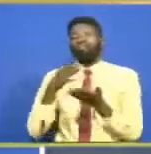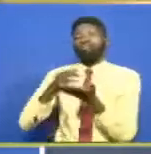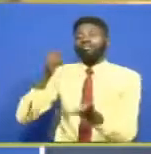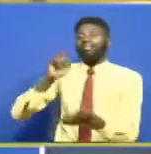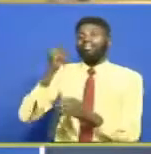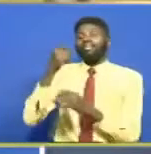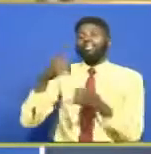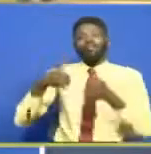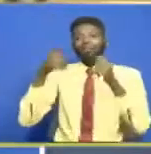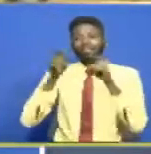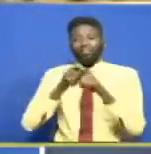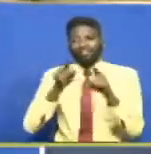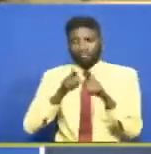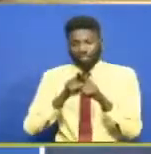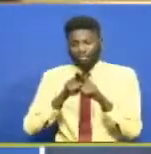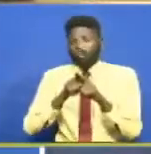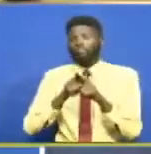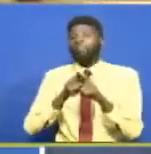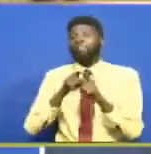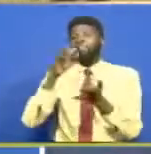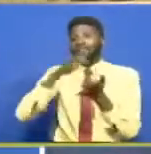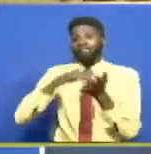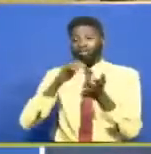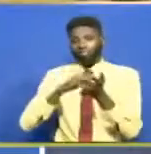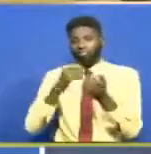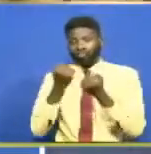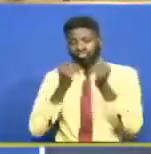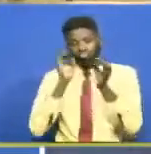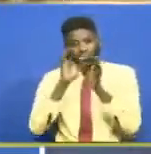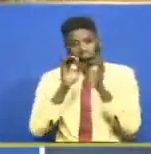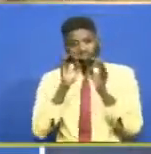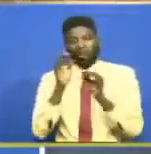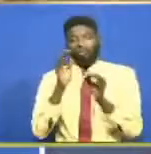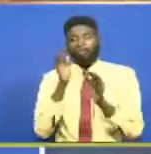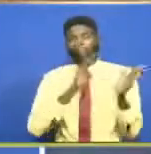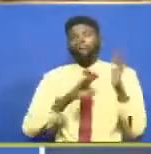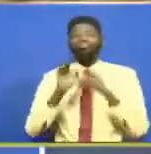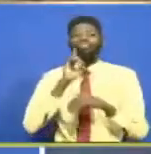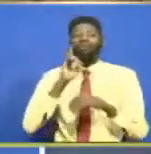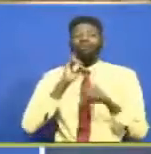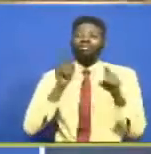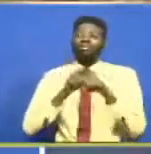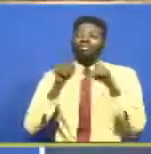all its leagues, and the Machakos Rally, which was to be held tomorrow, has also been cancelled.